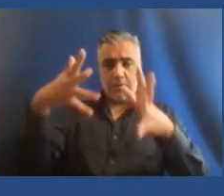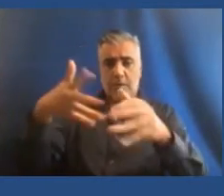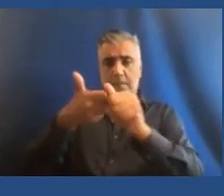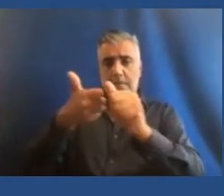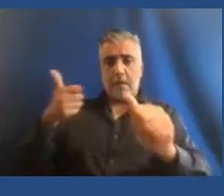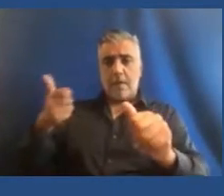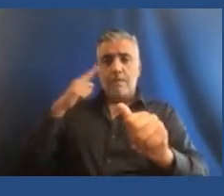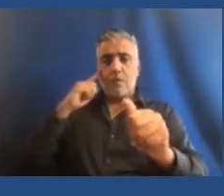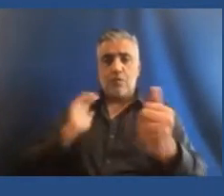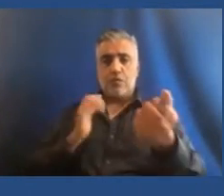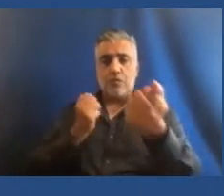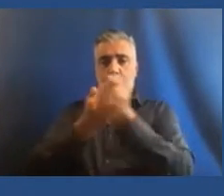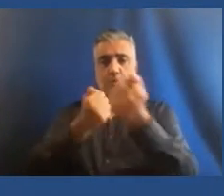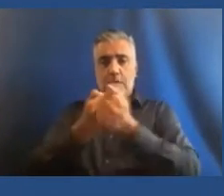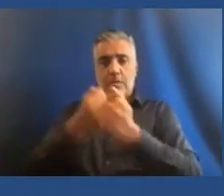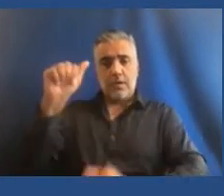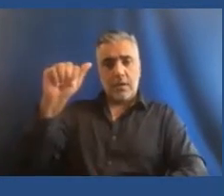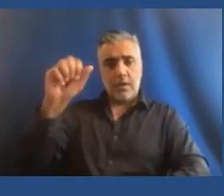Ite